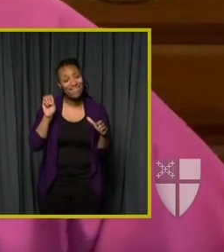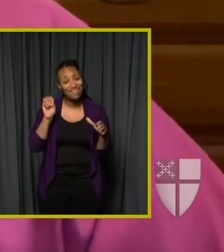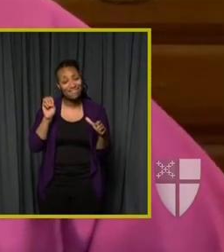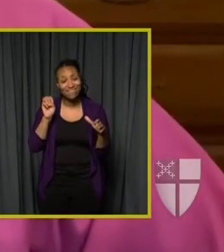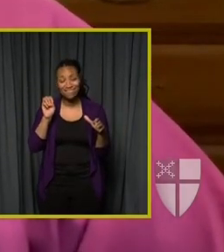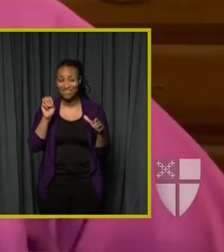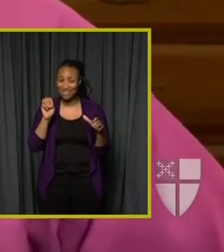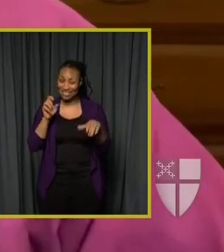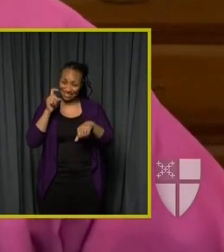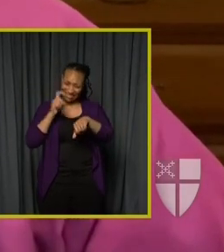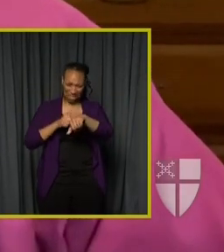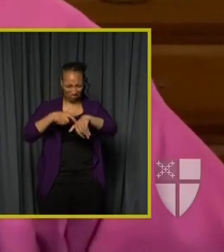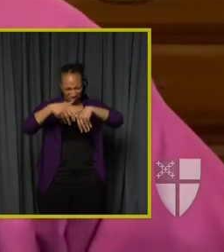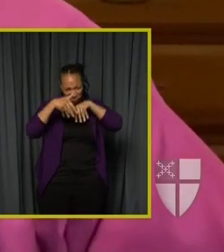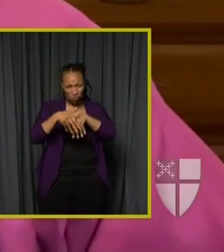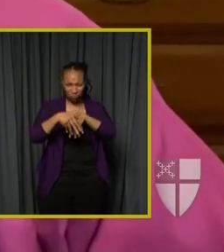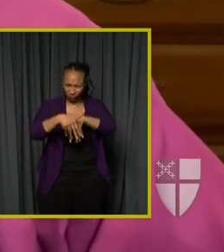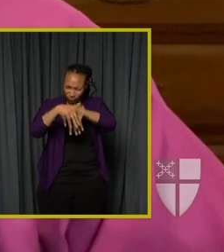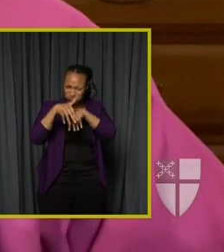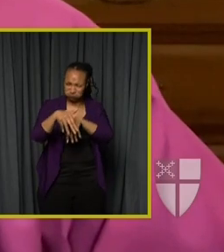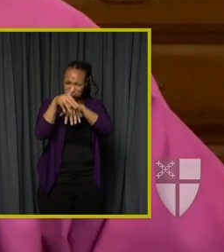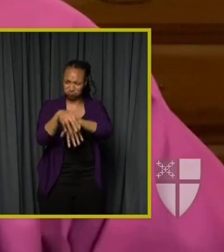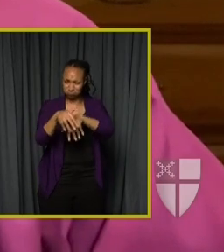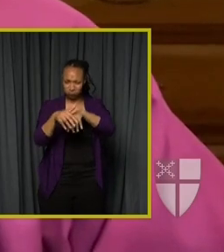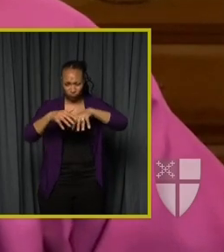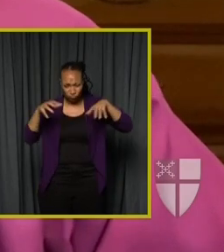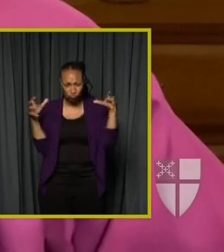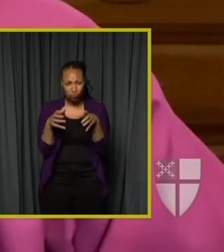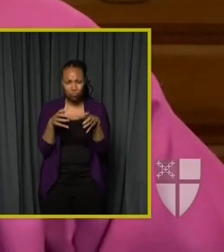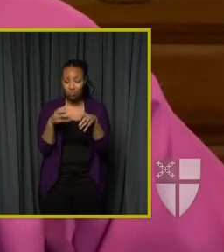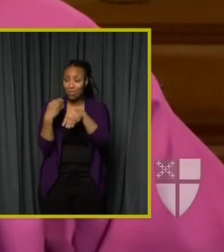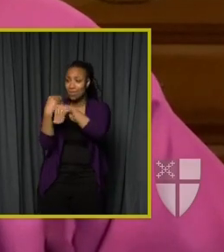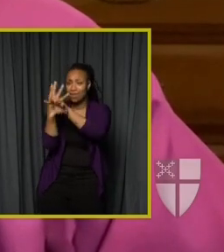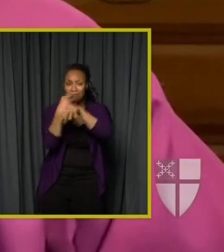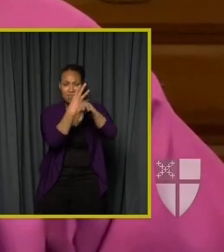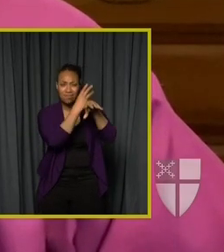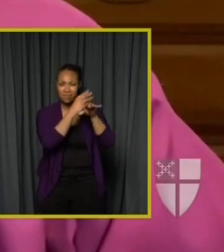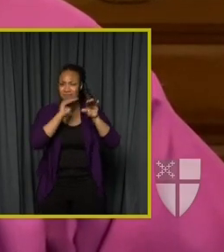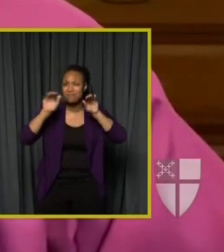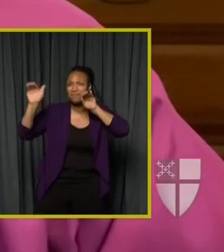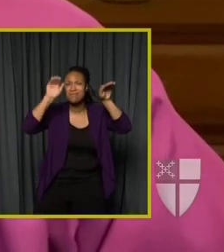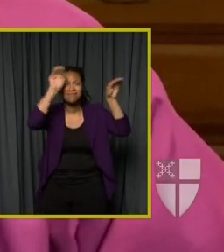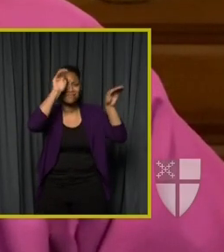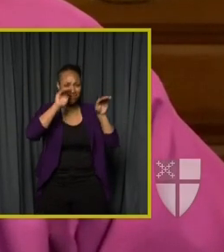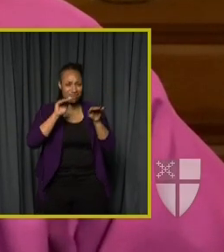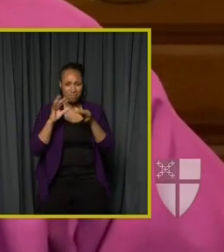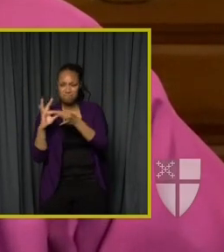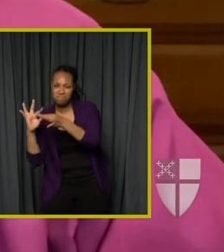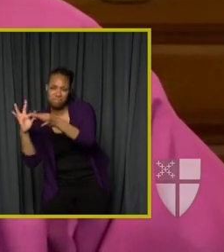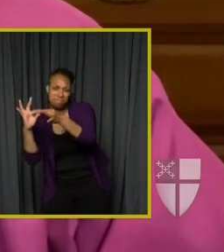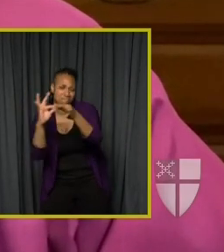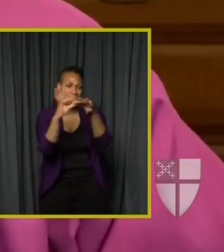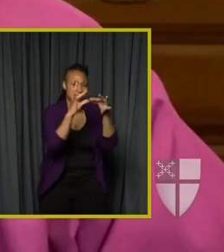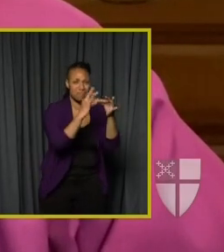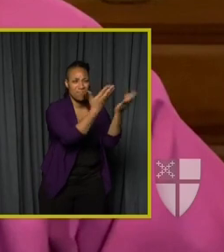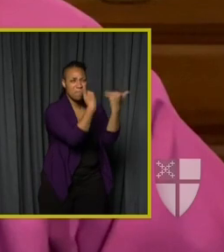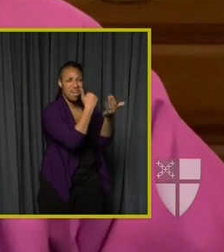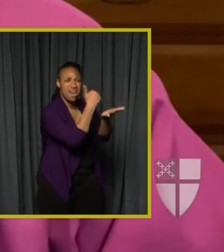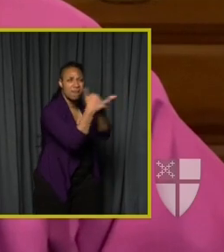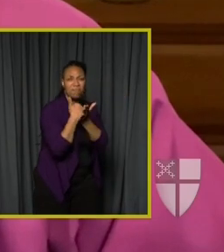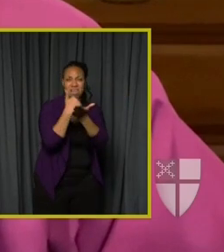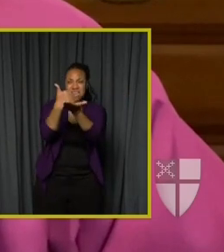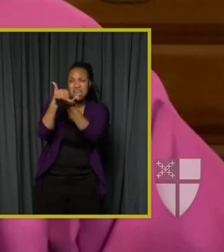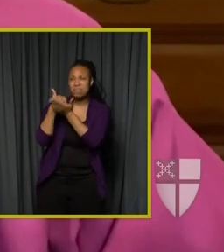Because we love, we call on our leaders to help us to make America,